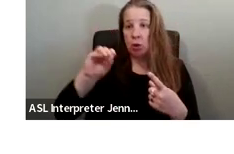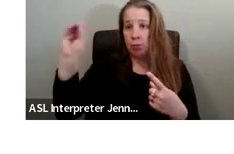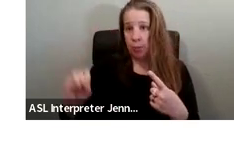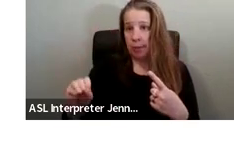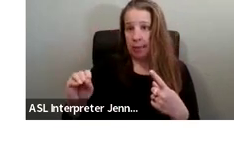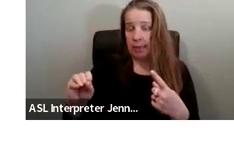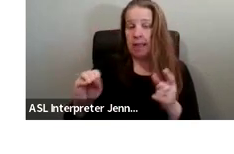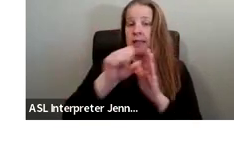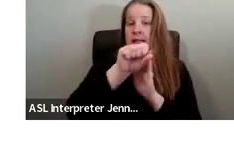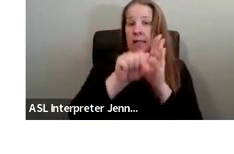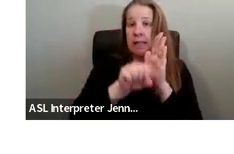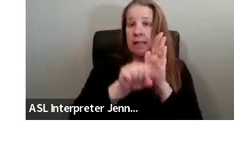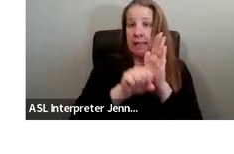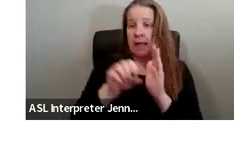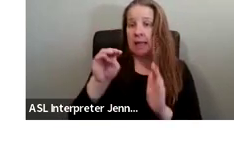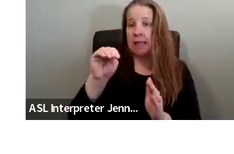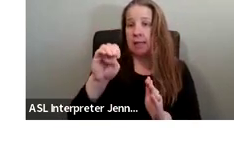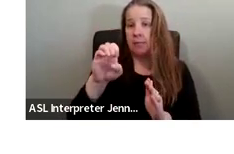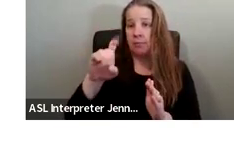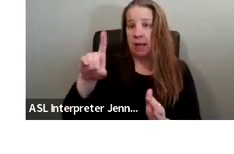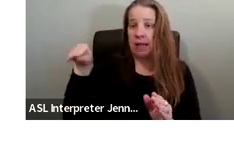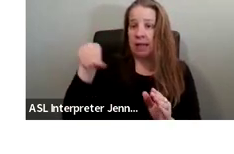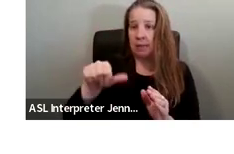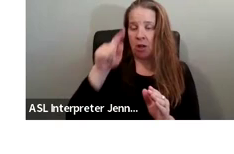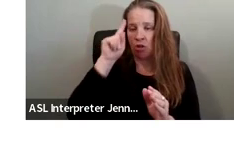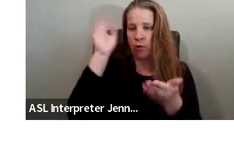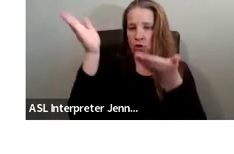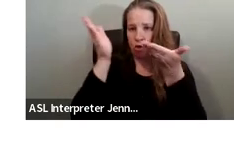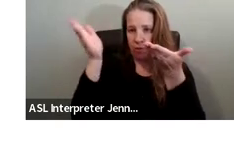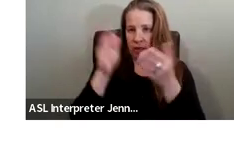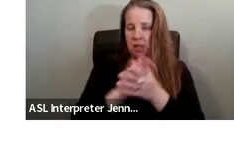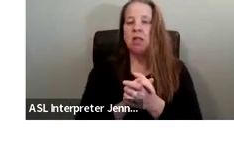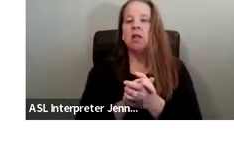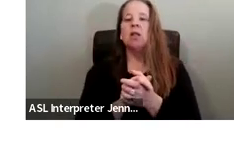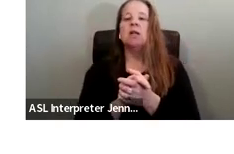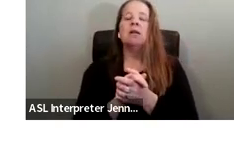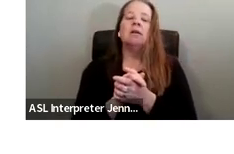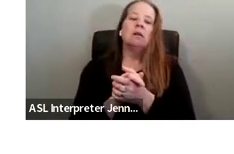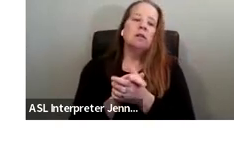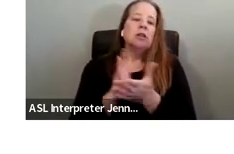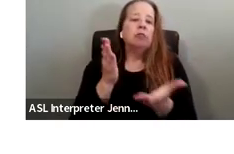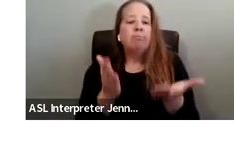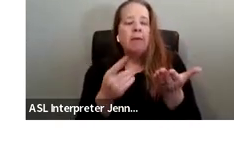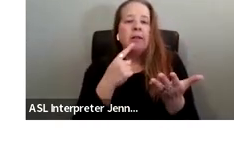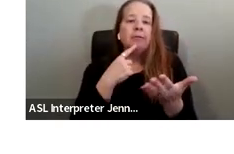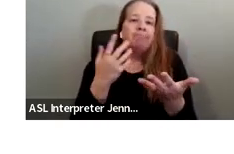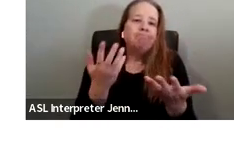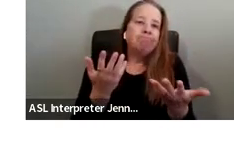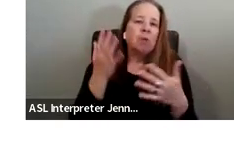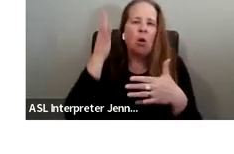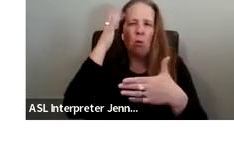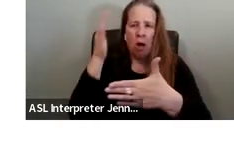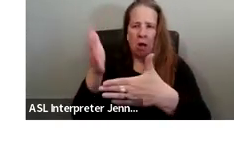the state's Medicaid expenditures for services. So, you know, you might say, well, why is there a